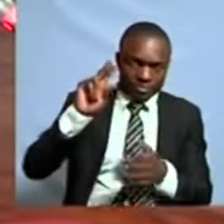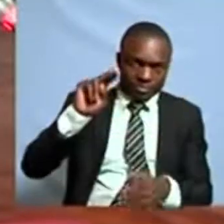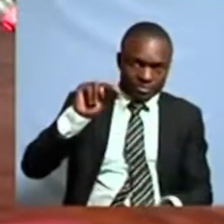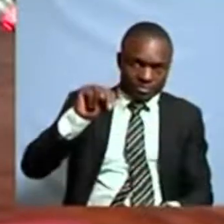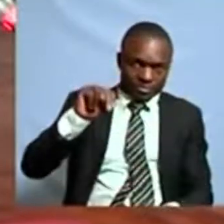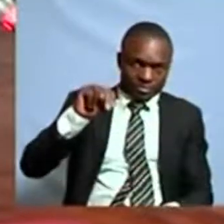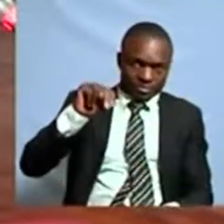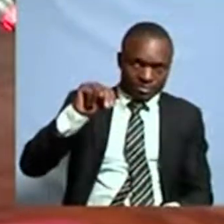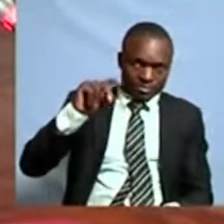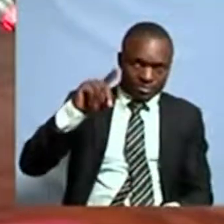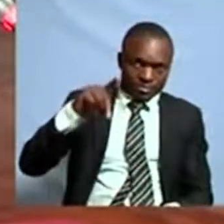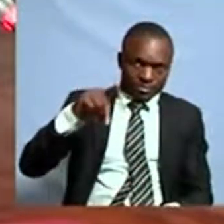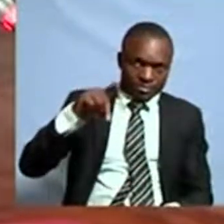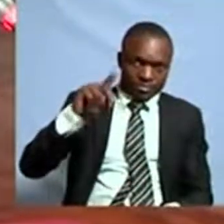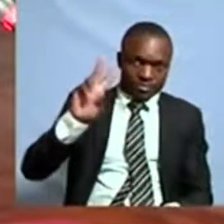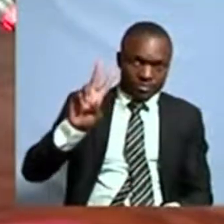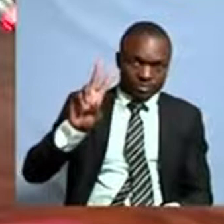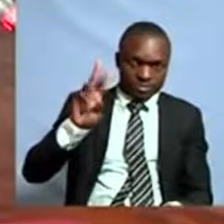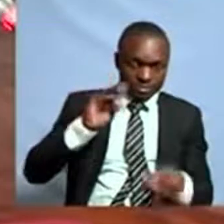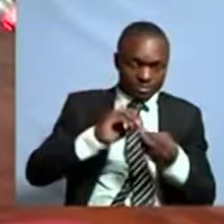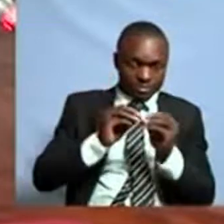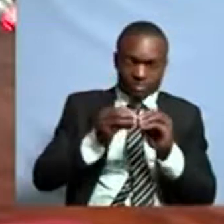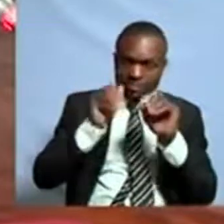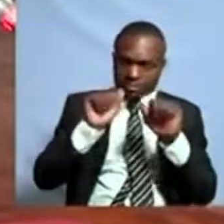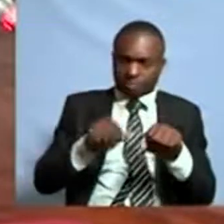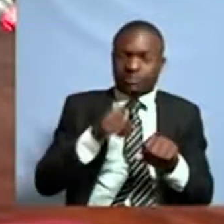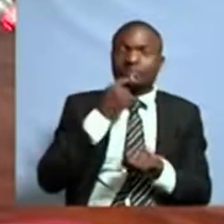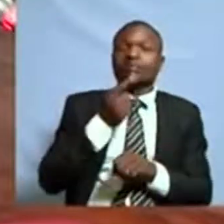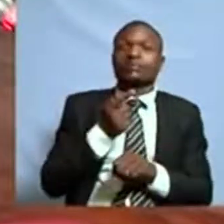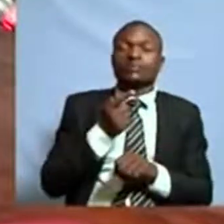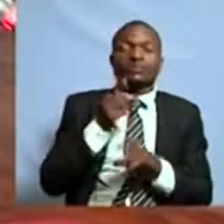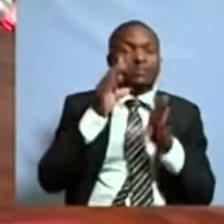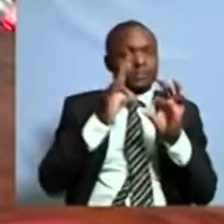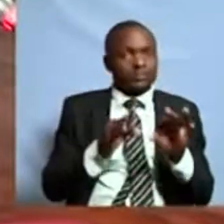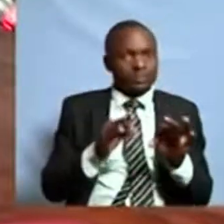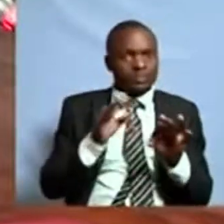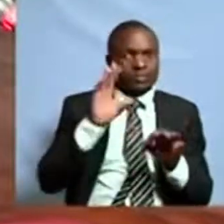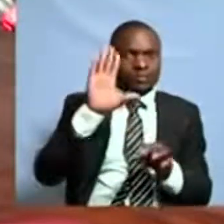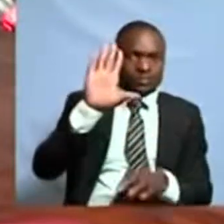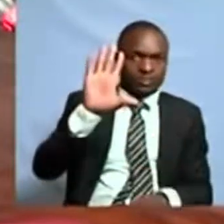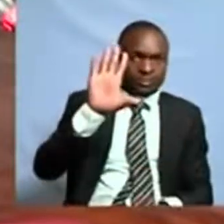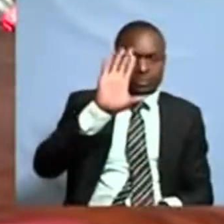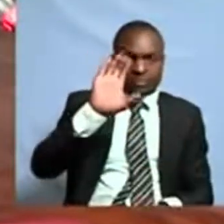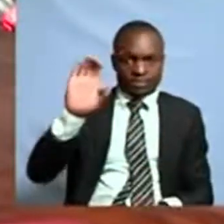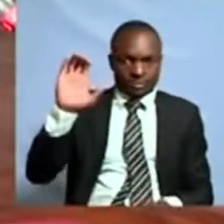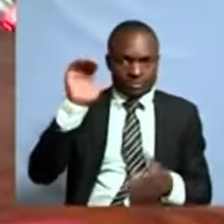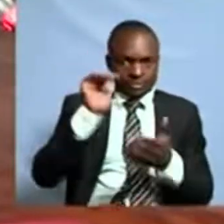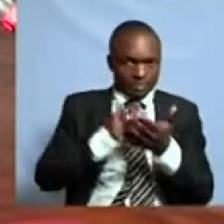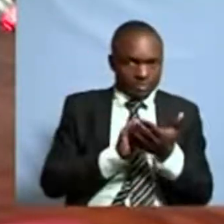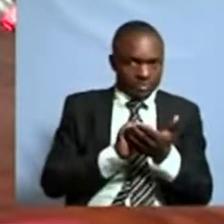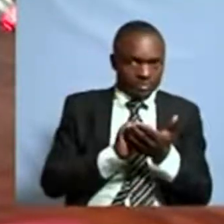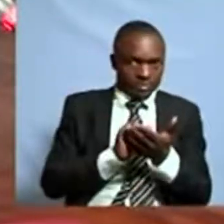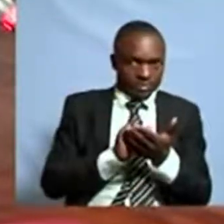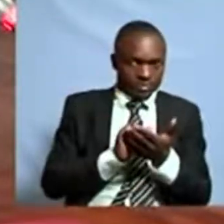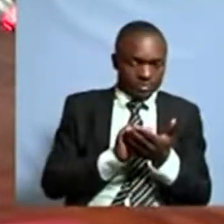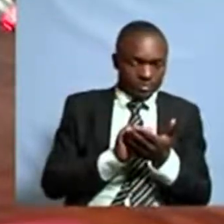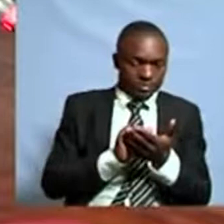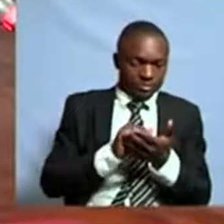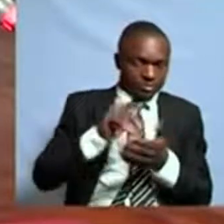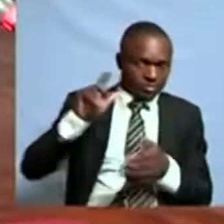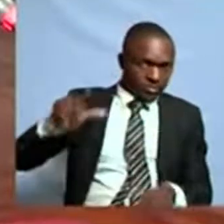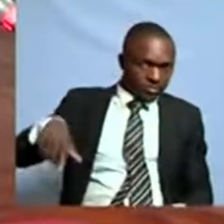rate? So that then we are able to say that if a 500,000 was delayed